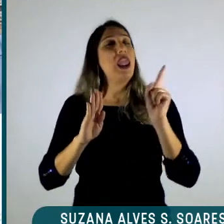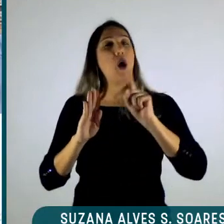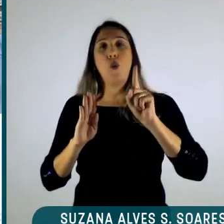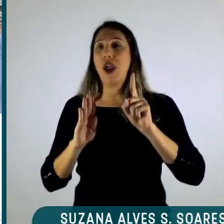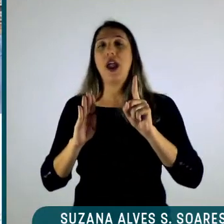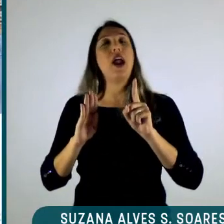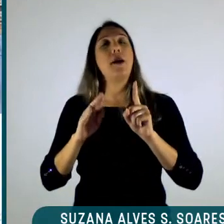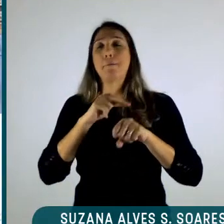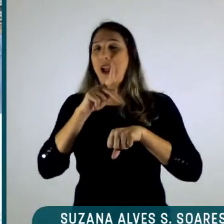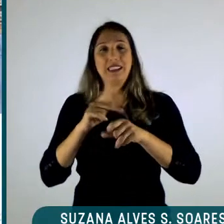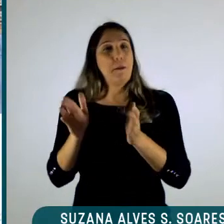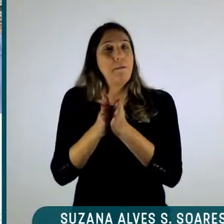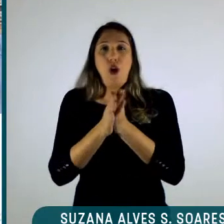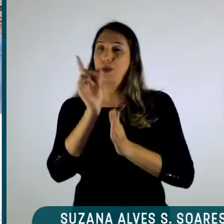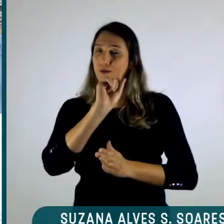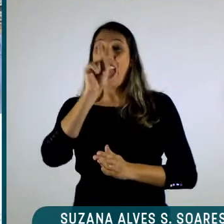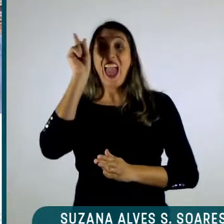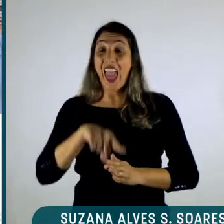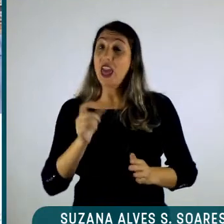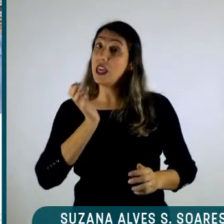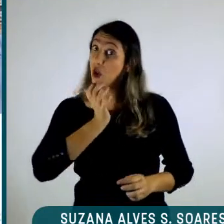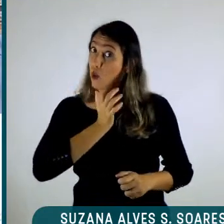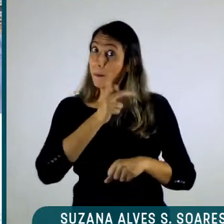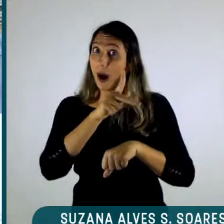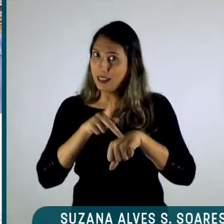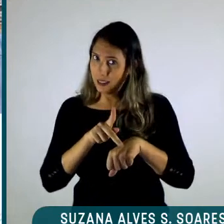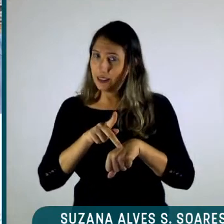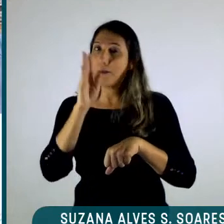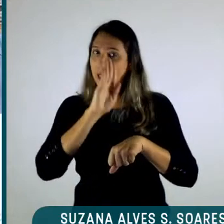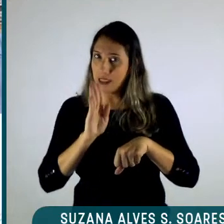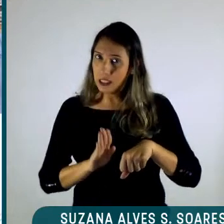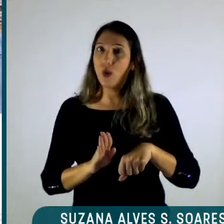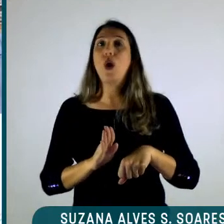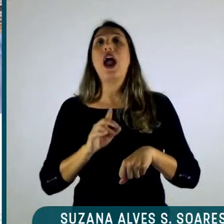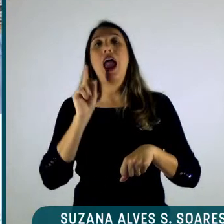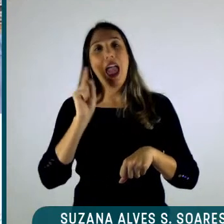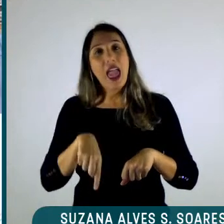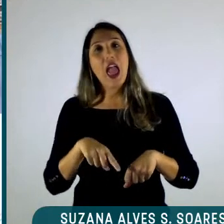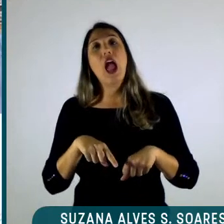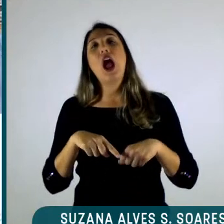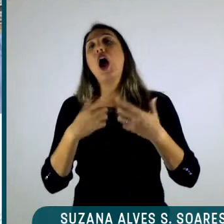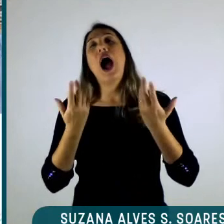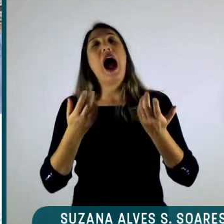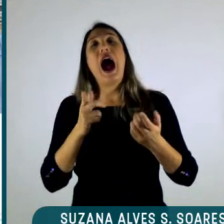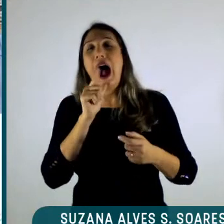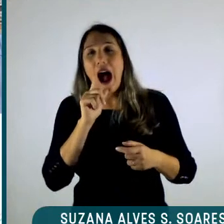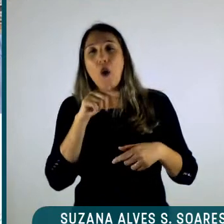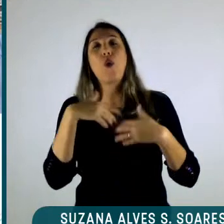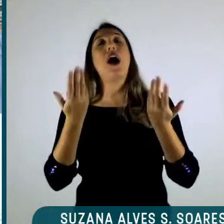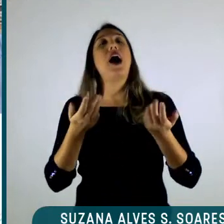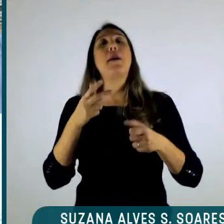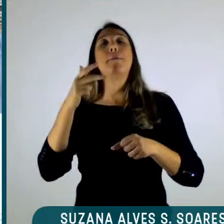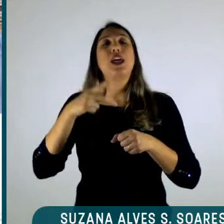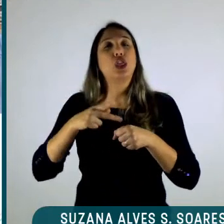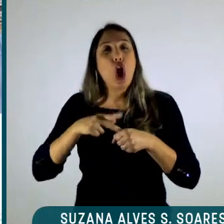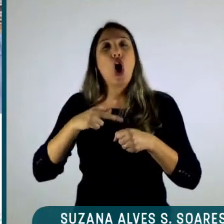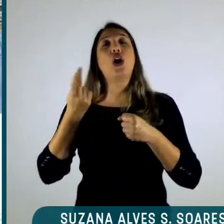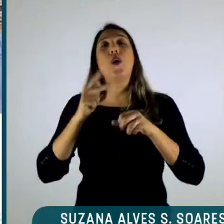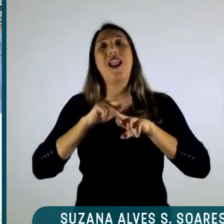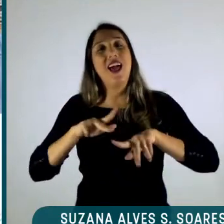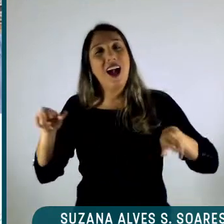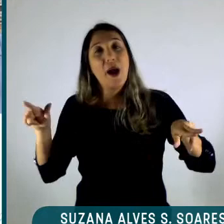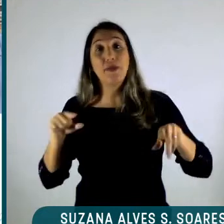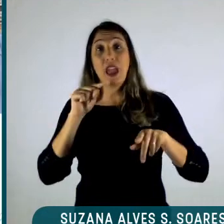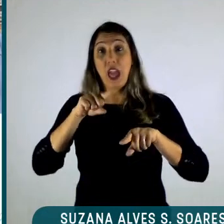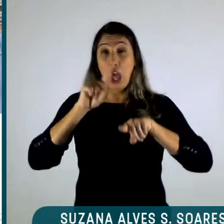think that Brazil is not a poor country. It's a rich country, in my opinion, in petrol,